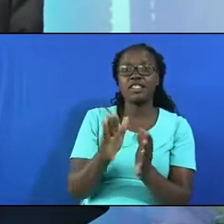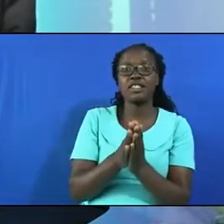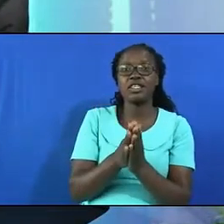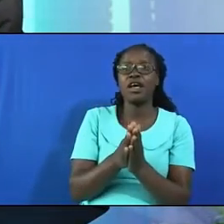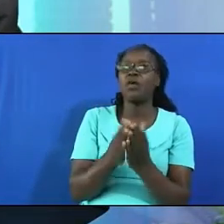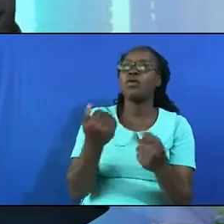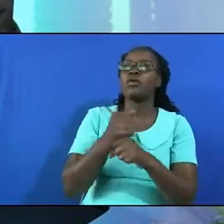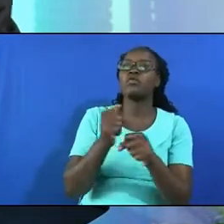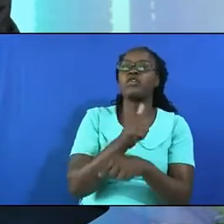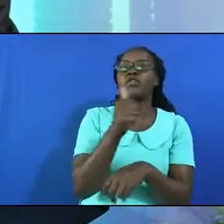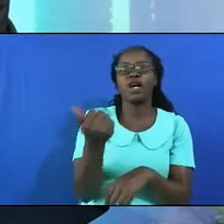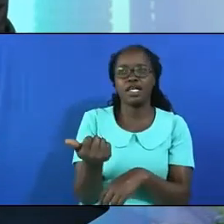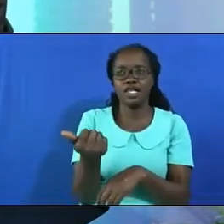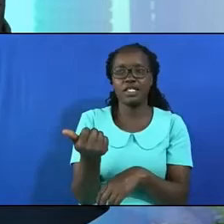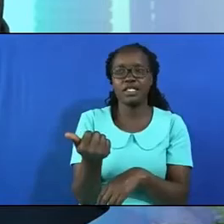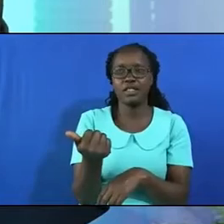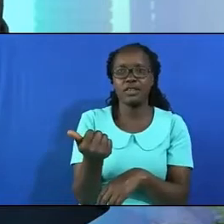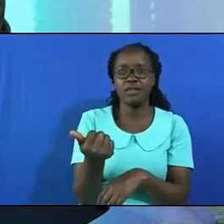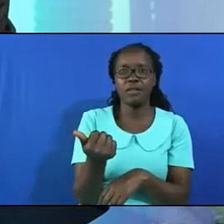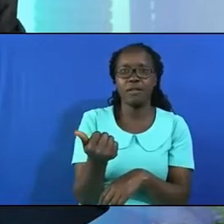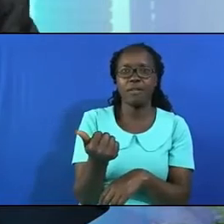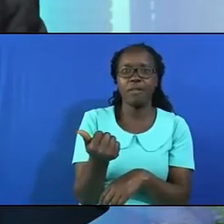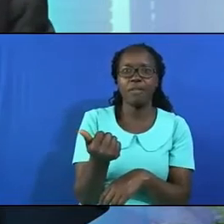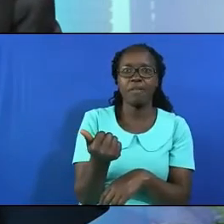for others.